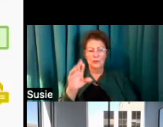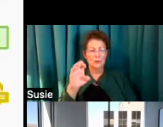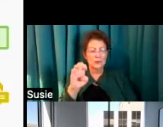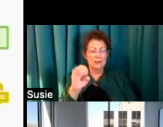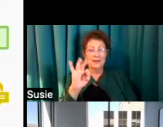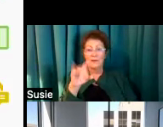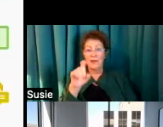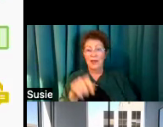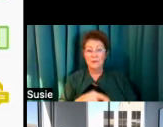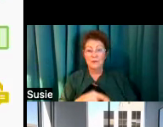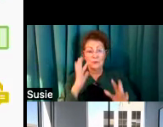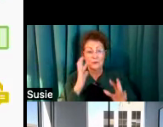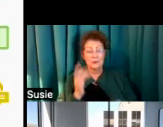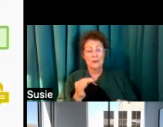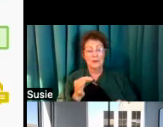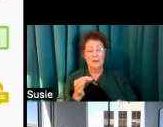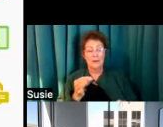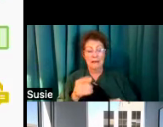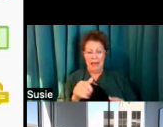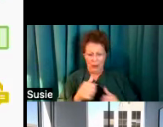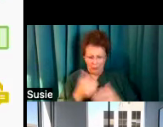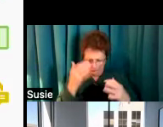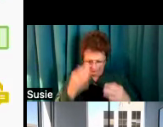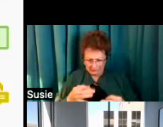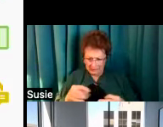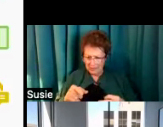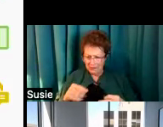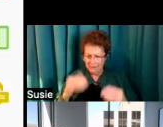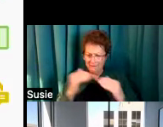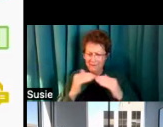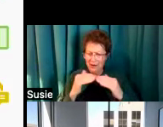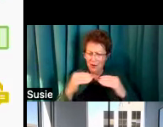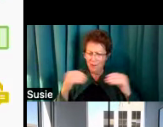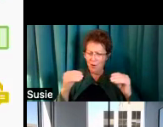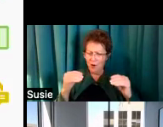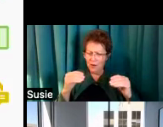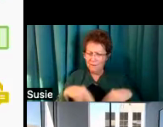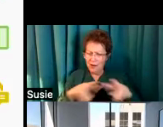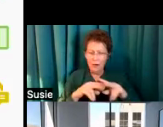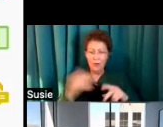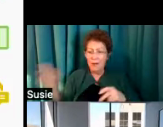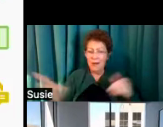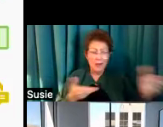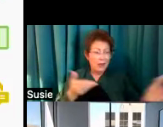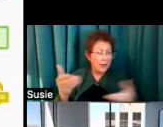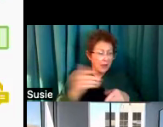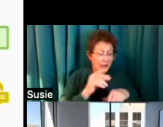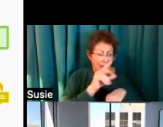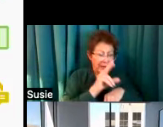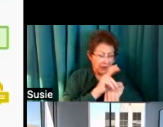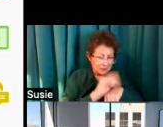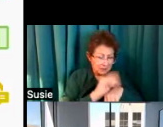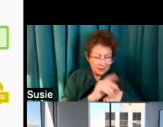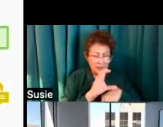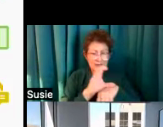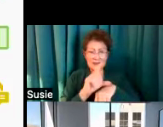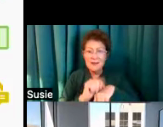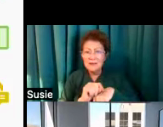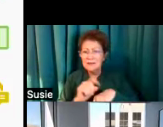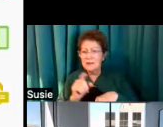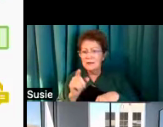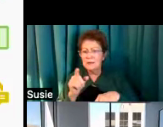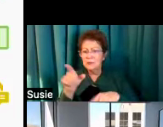to, determine fair market value, are you getting a valuation? Are you hiring a consultant? Are you doing market studies? There's just a